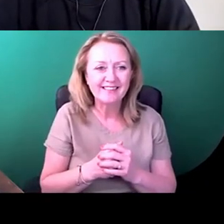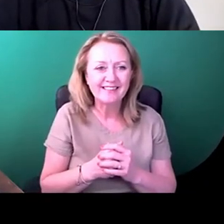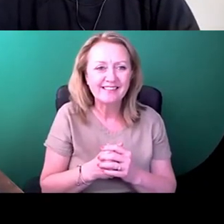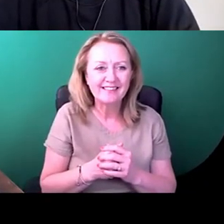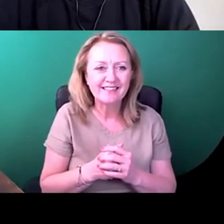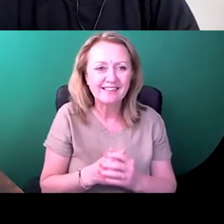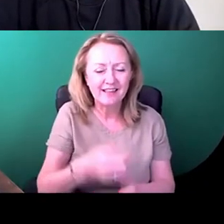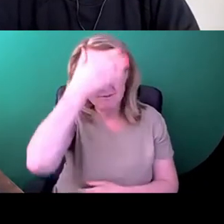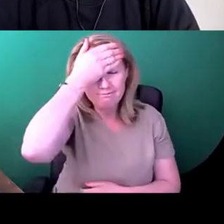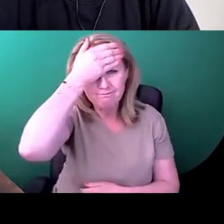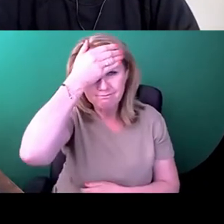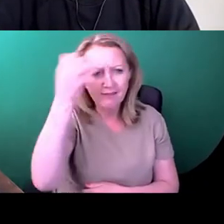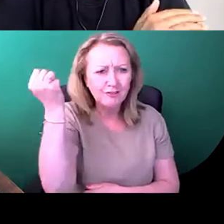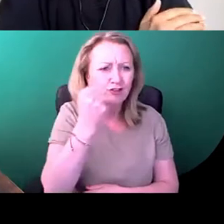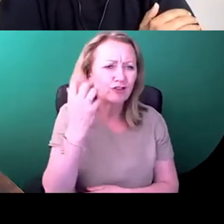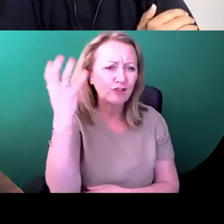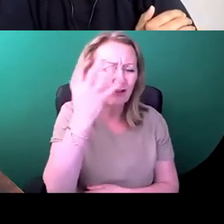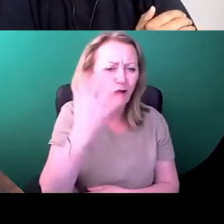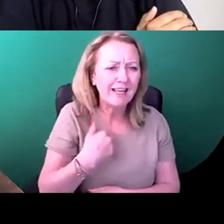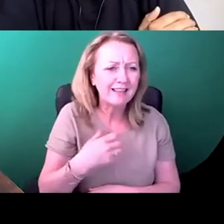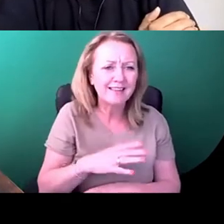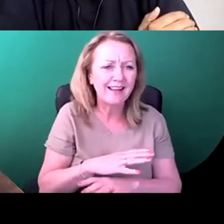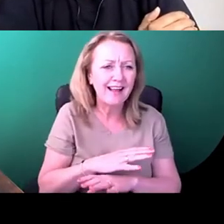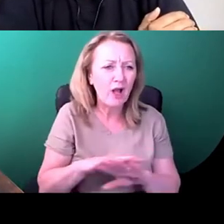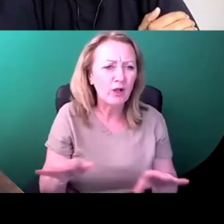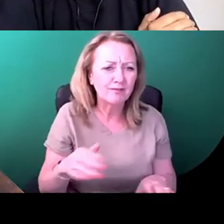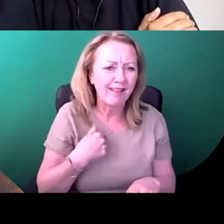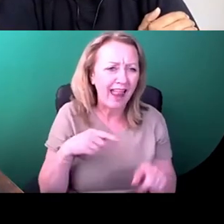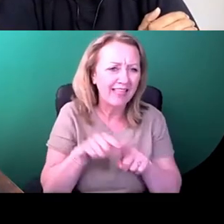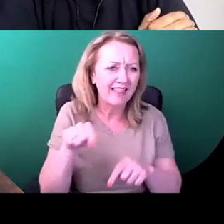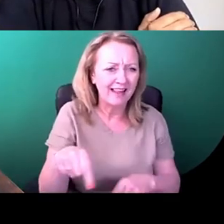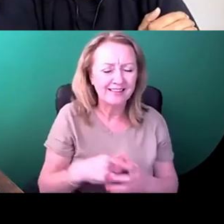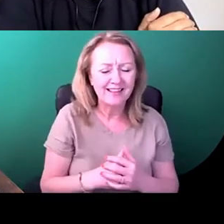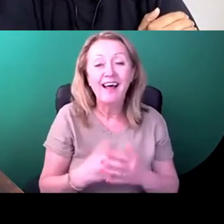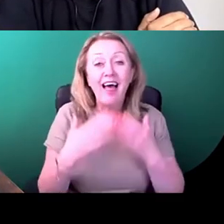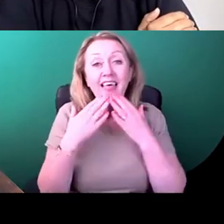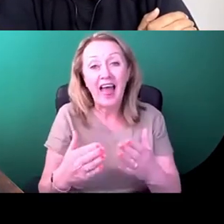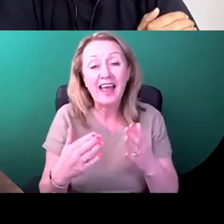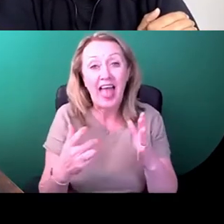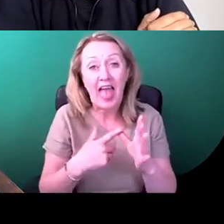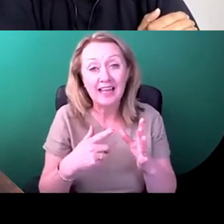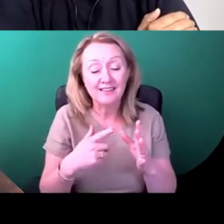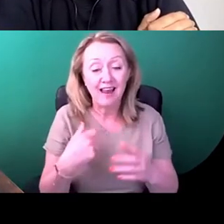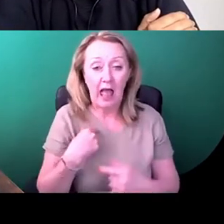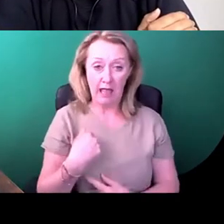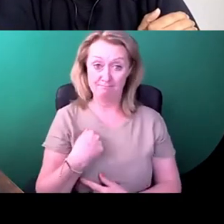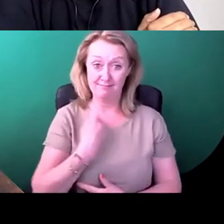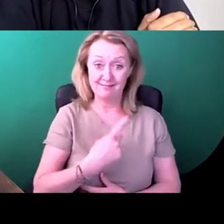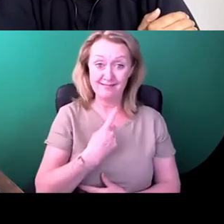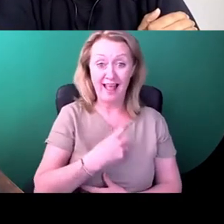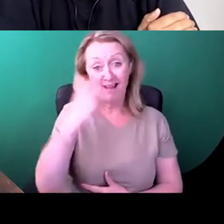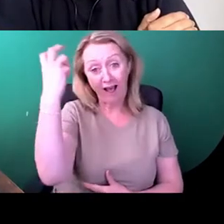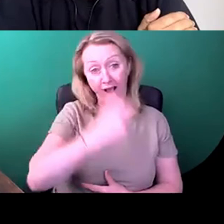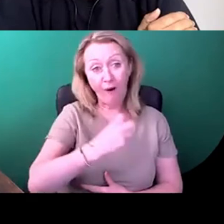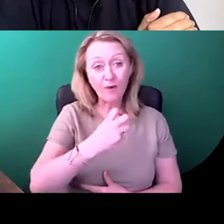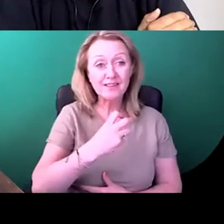I'm sorry, I'm usually not muted. Thank you. Thanks, Aidan. So I'm a older white